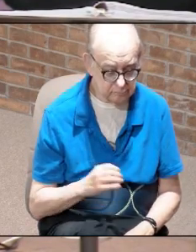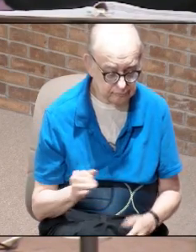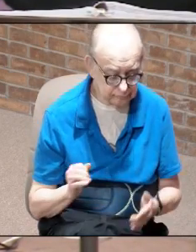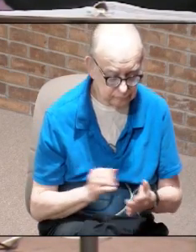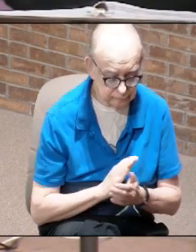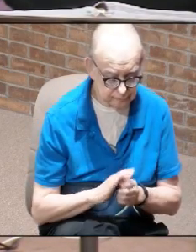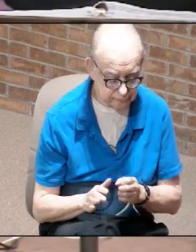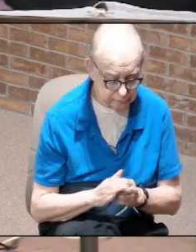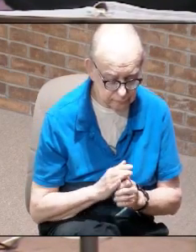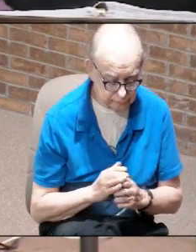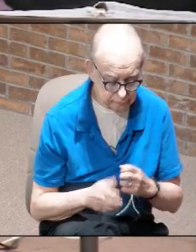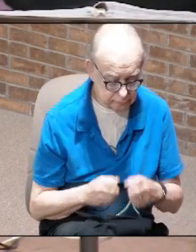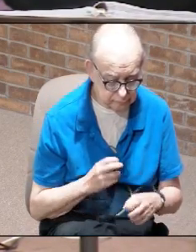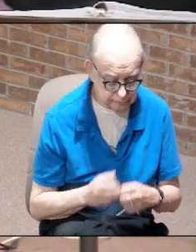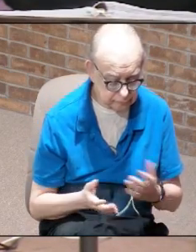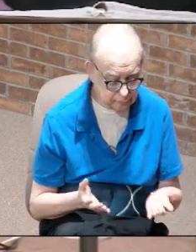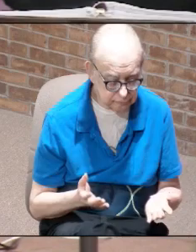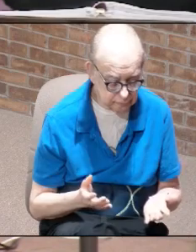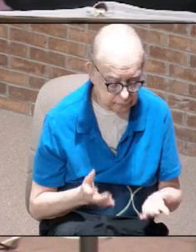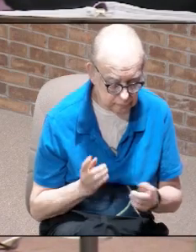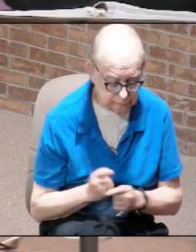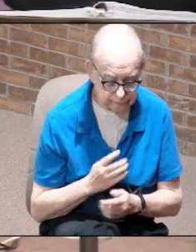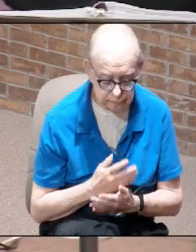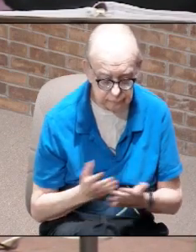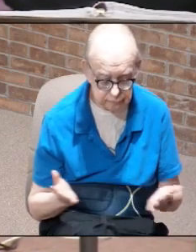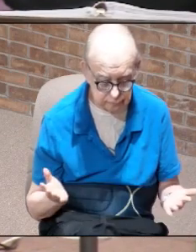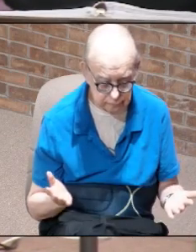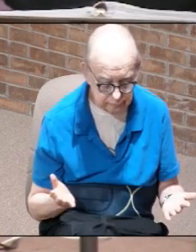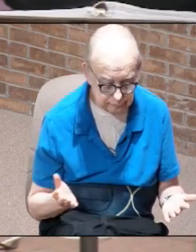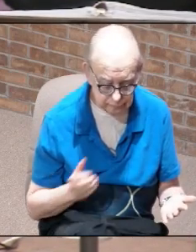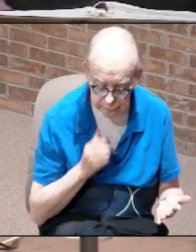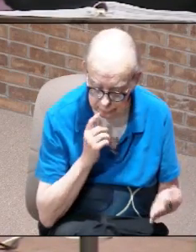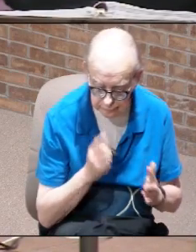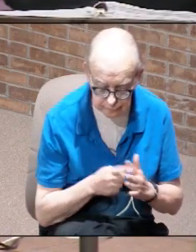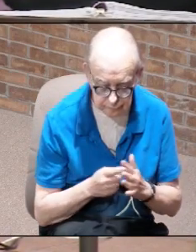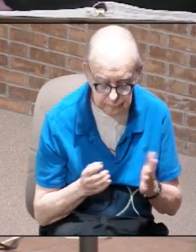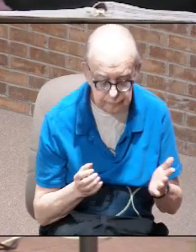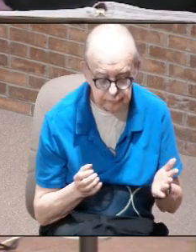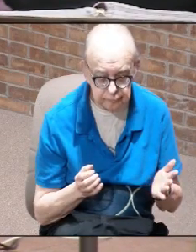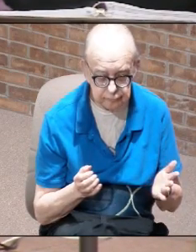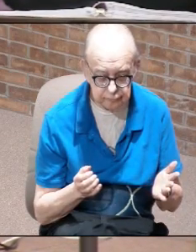This whole issue of trust and everything, ladies and gentlemen, doesn't start with